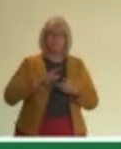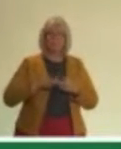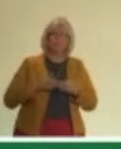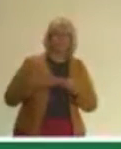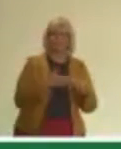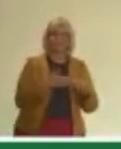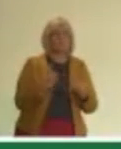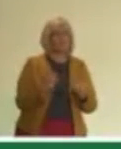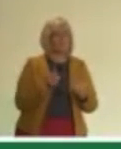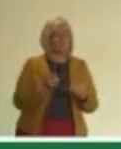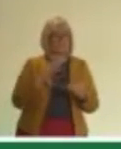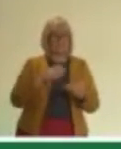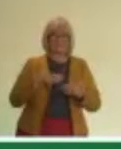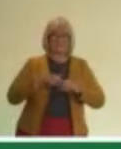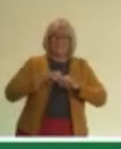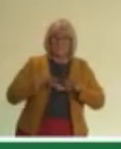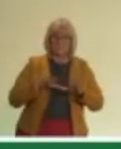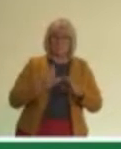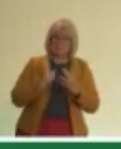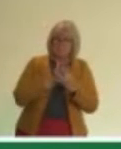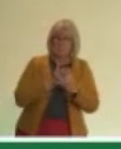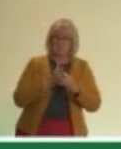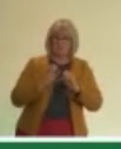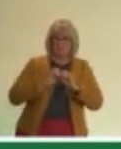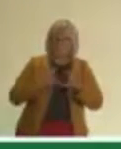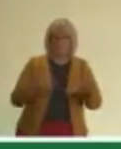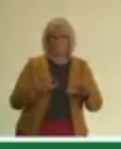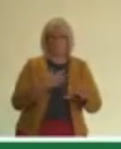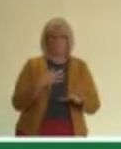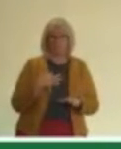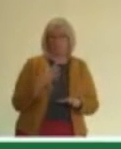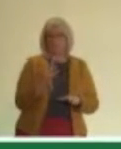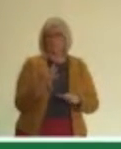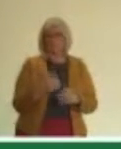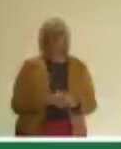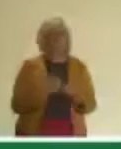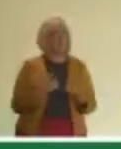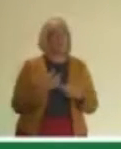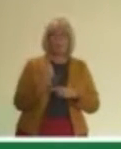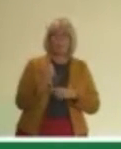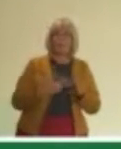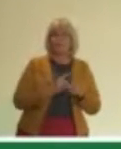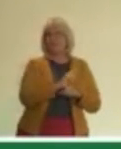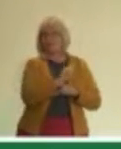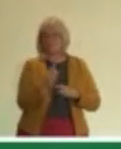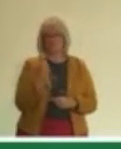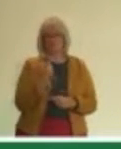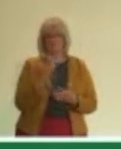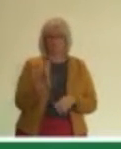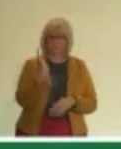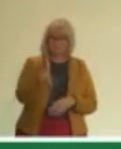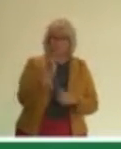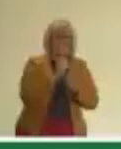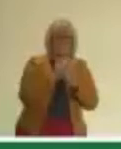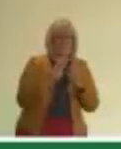get the representation that we deserve. And a year later, Zack has spoken on many news channels, so clearly